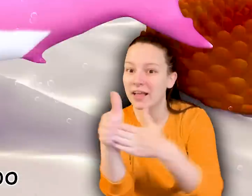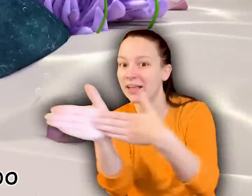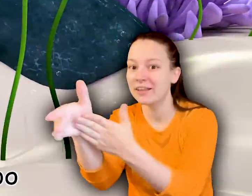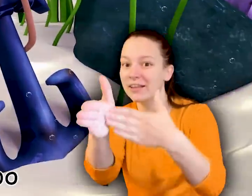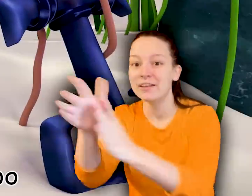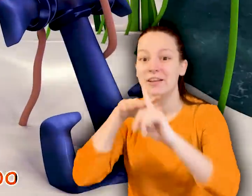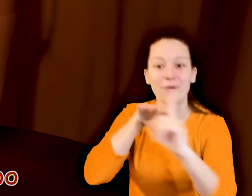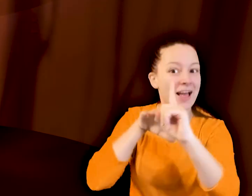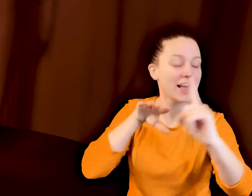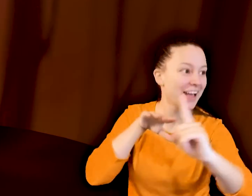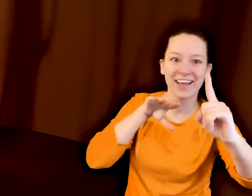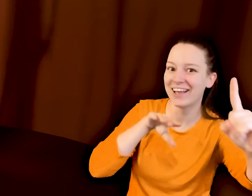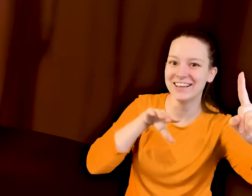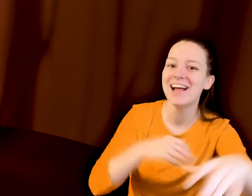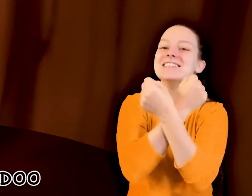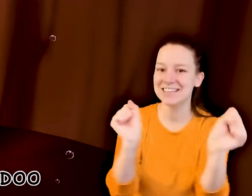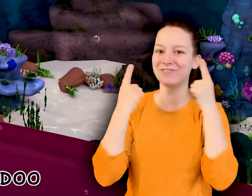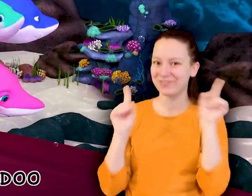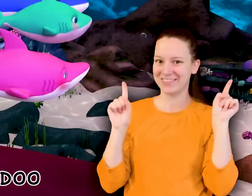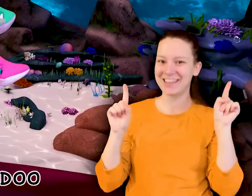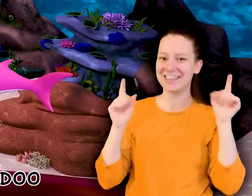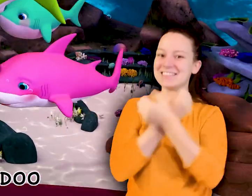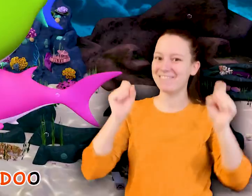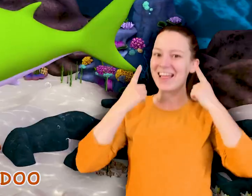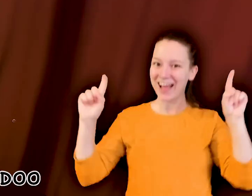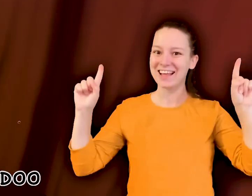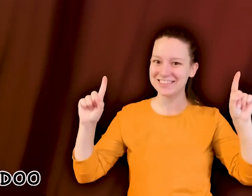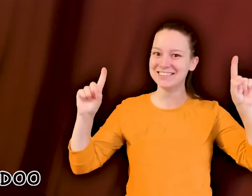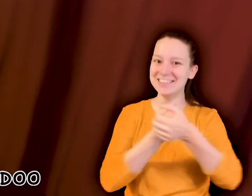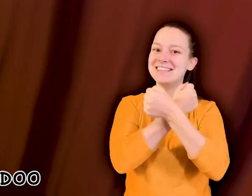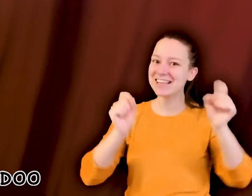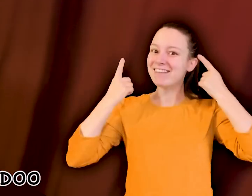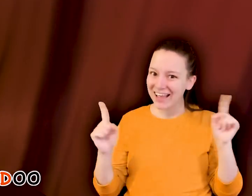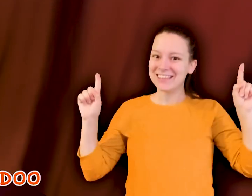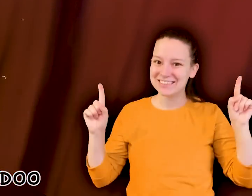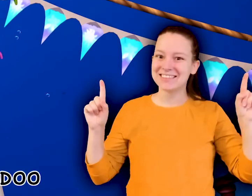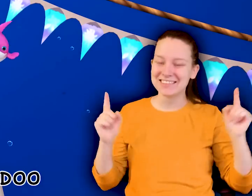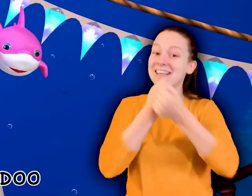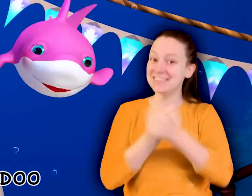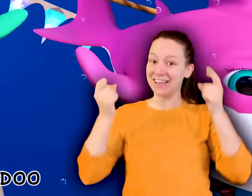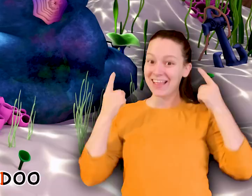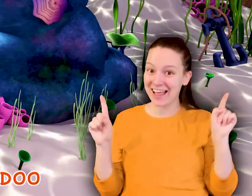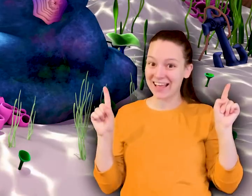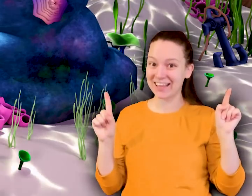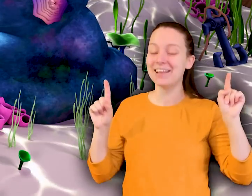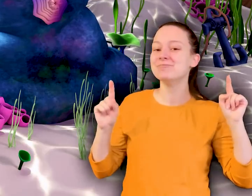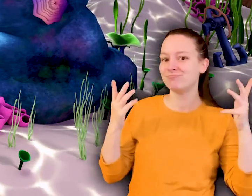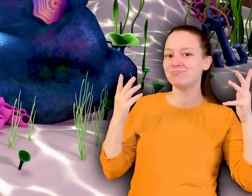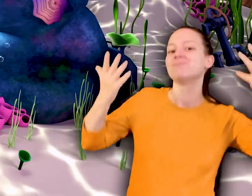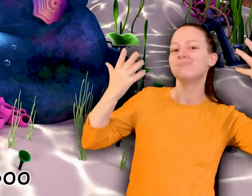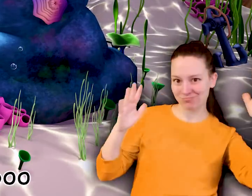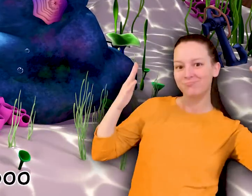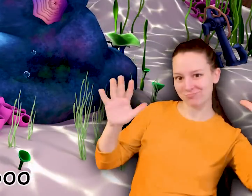away run away safe at last safe at last sa at last safe at last